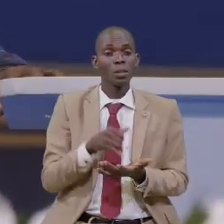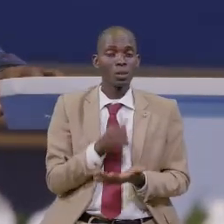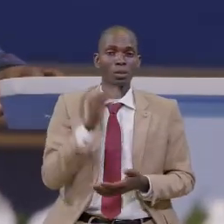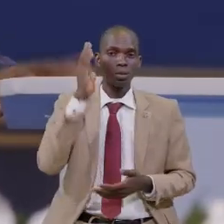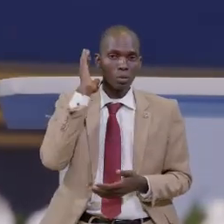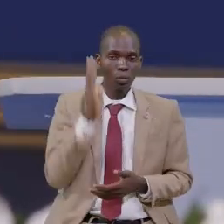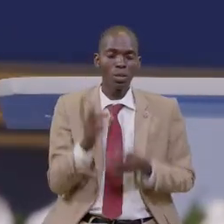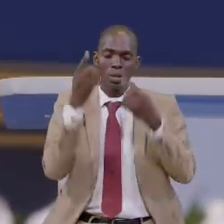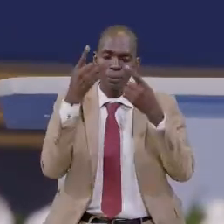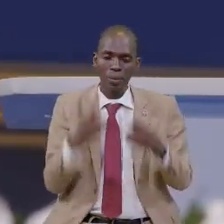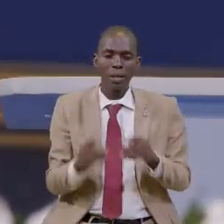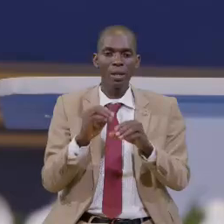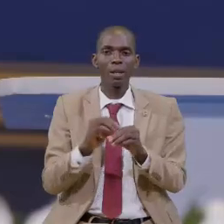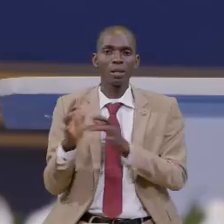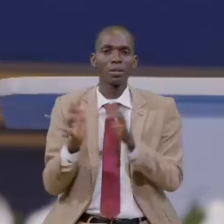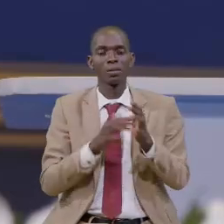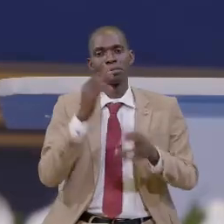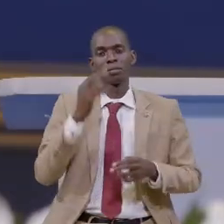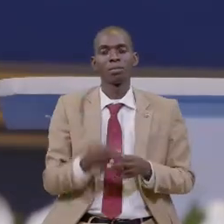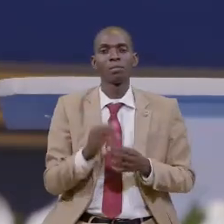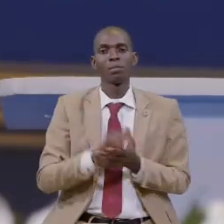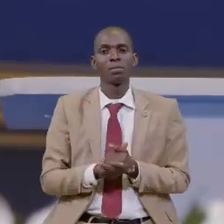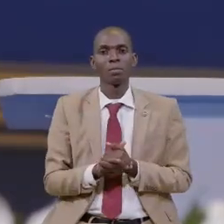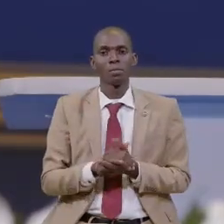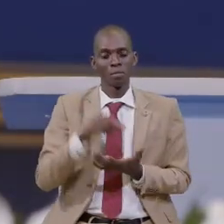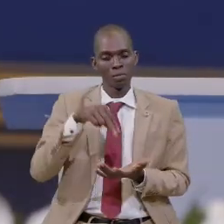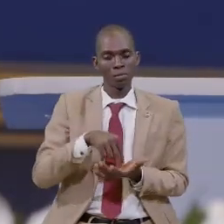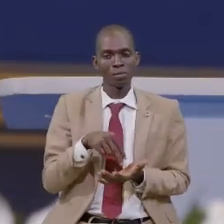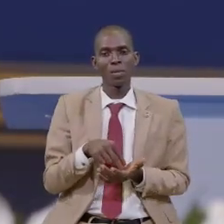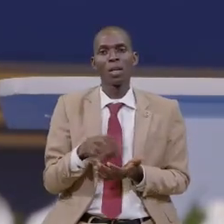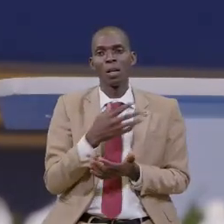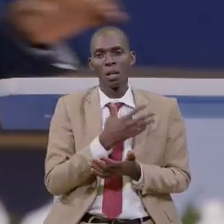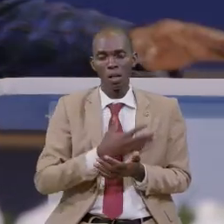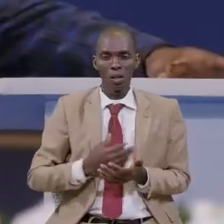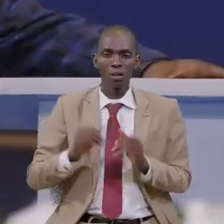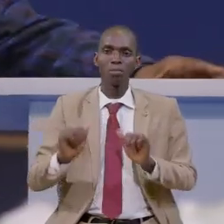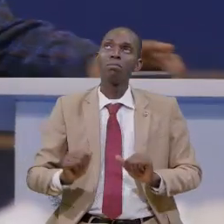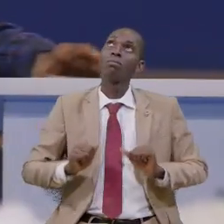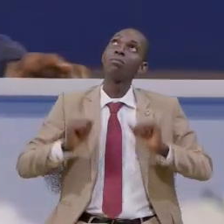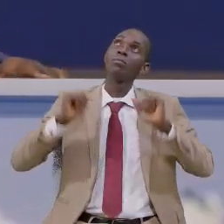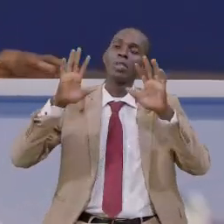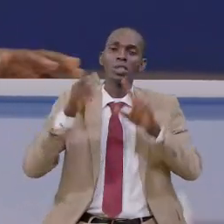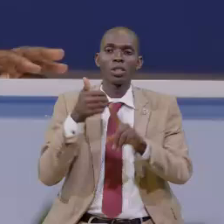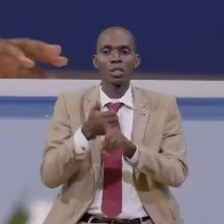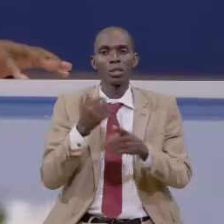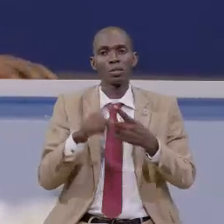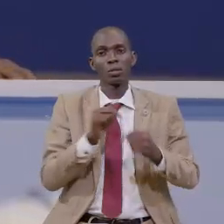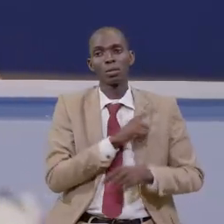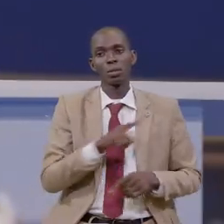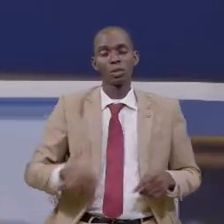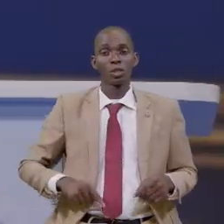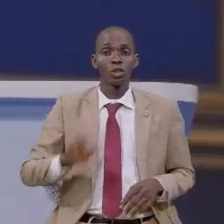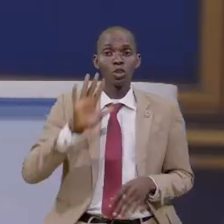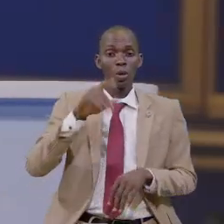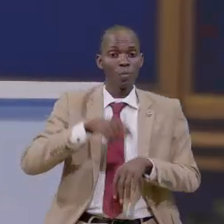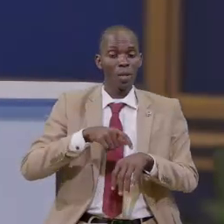happen. Rise up and dedicate yourself to the Lord. Your time has come.